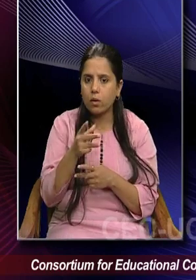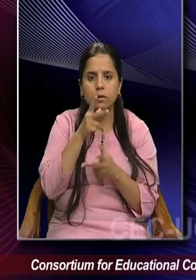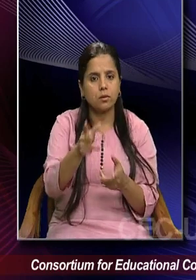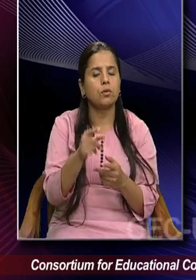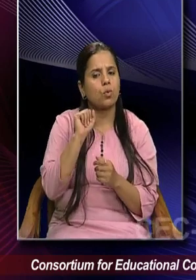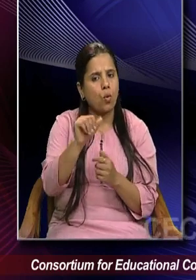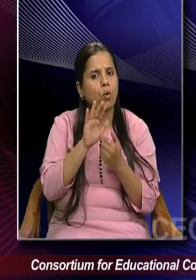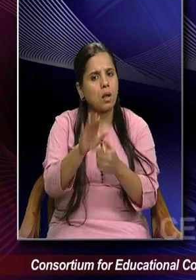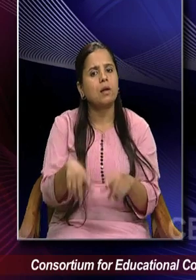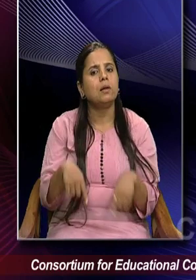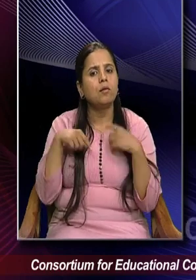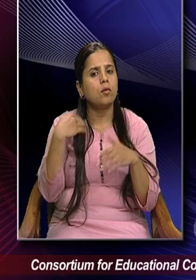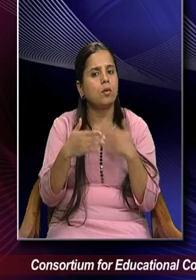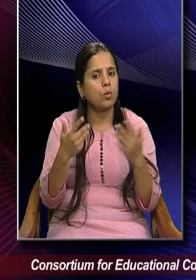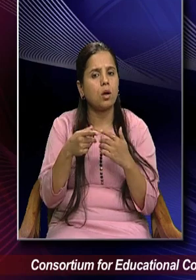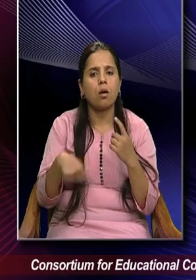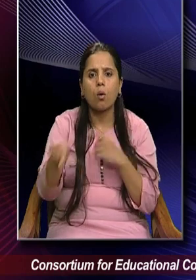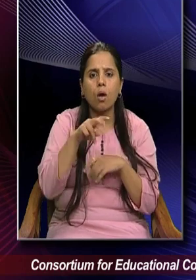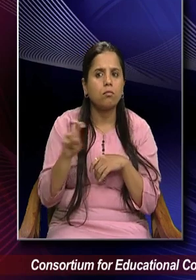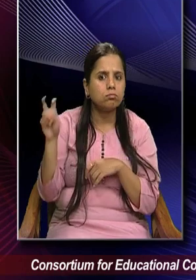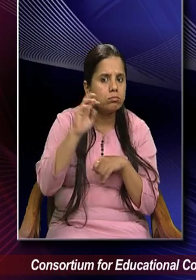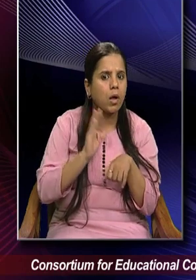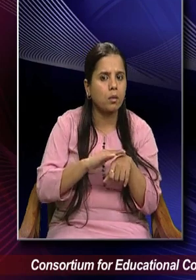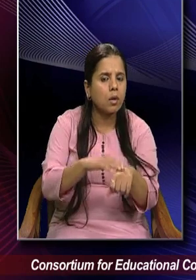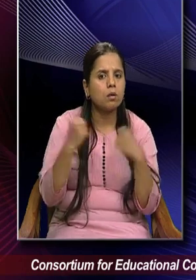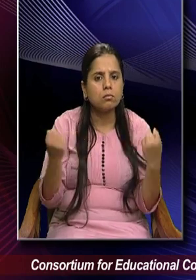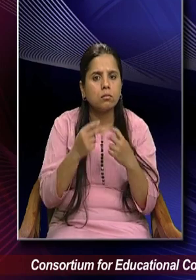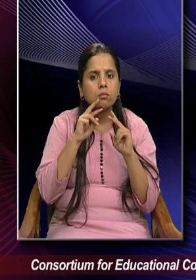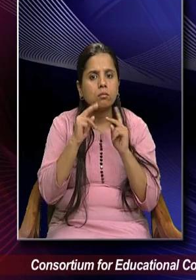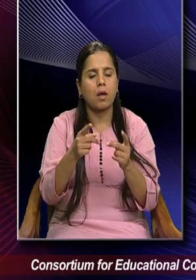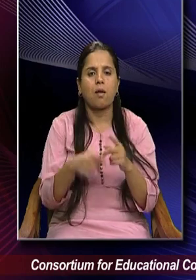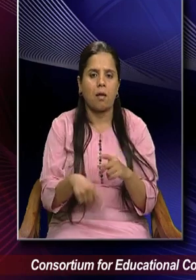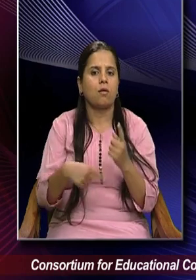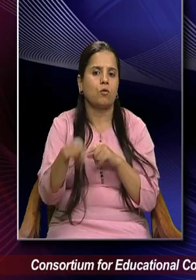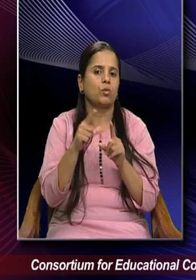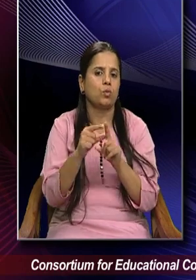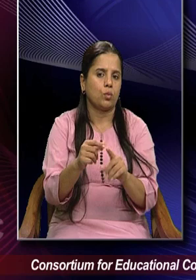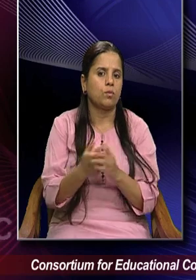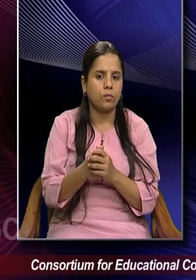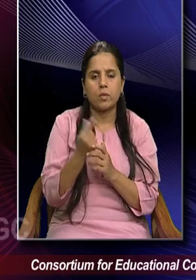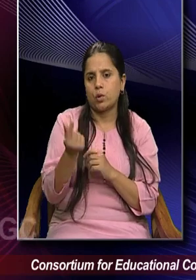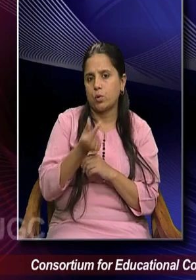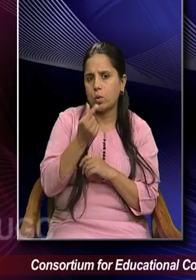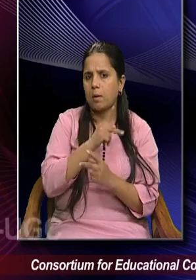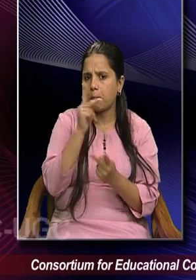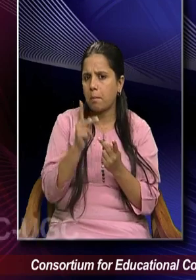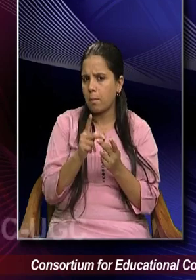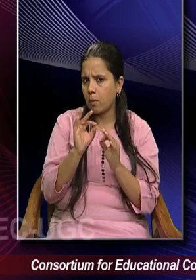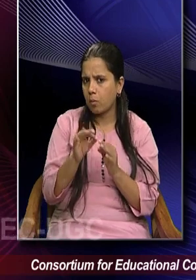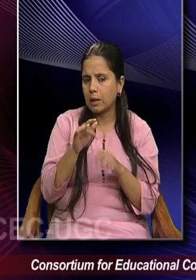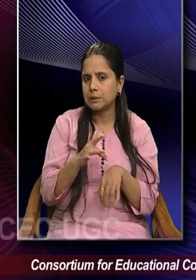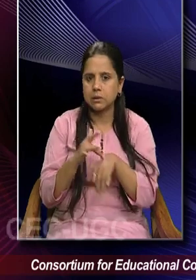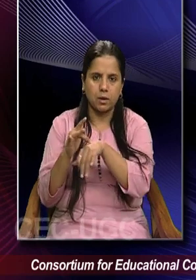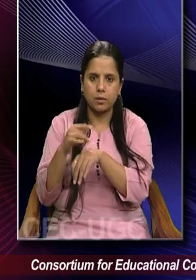Show their living conditions, their journeys, their efforts to rebuild lives. Use accurate and